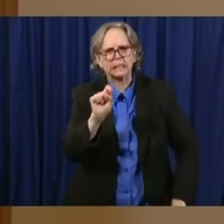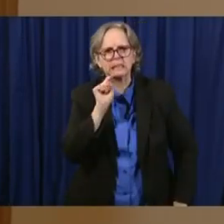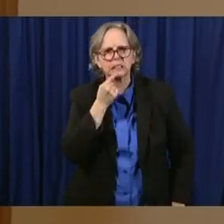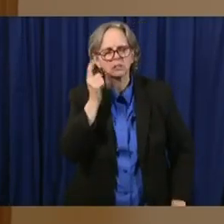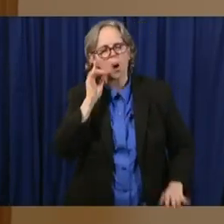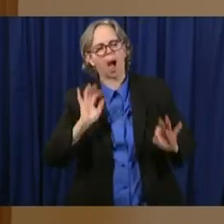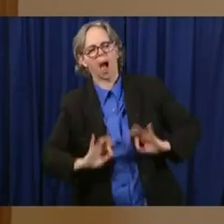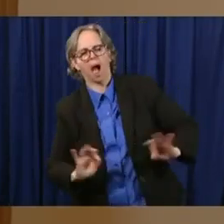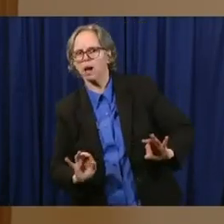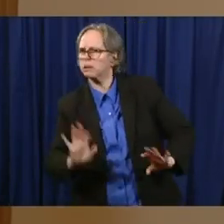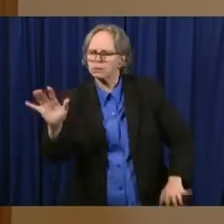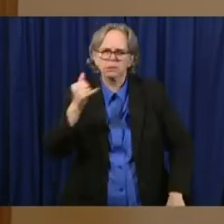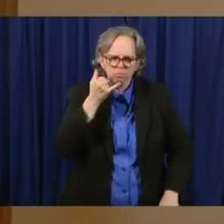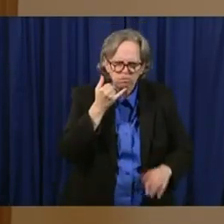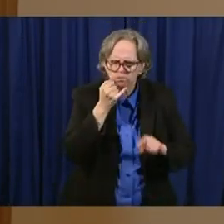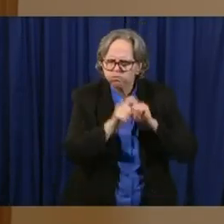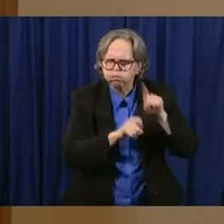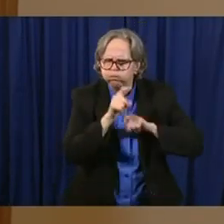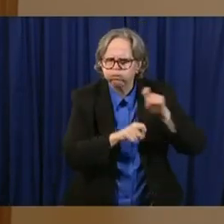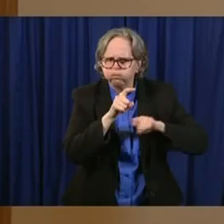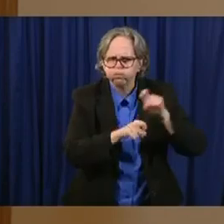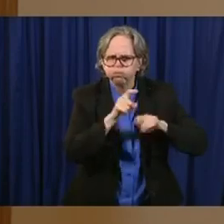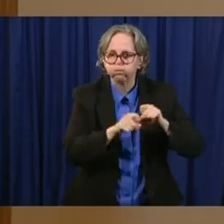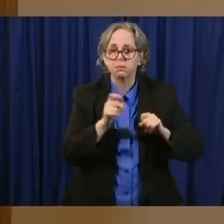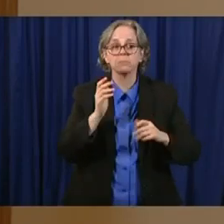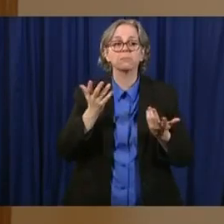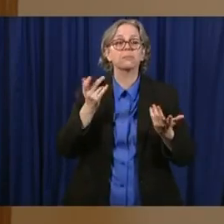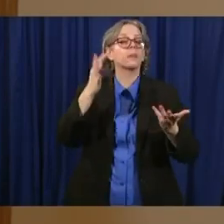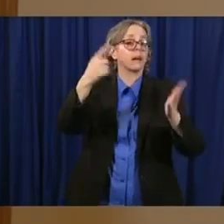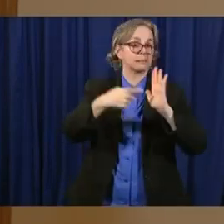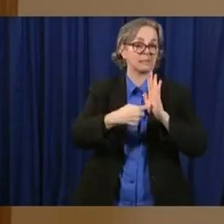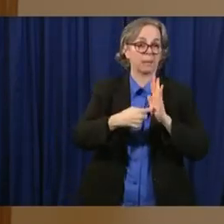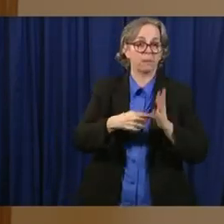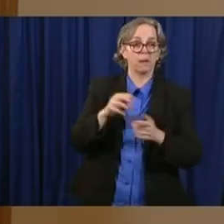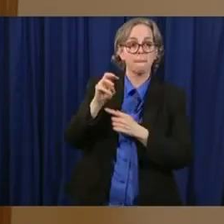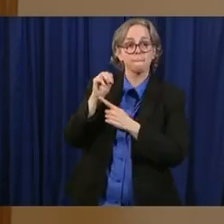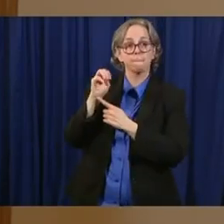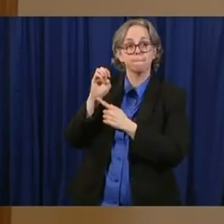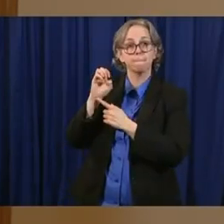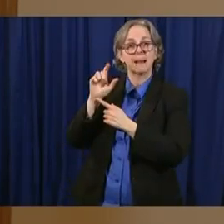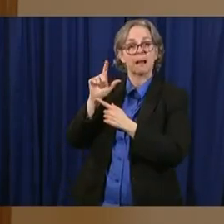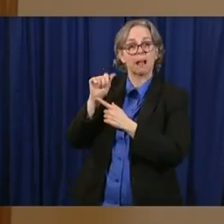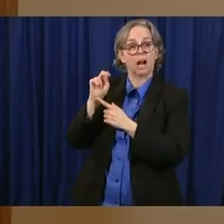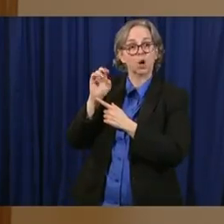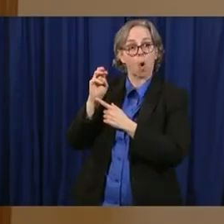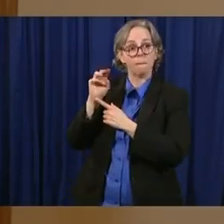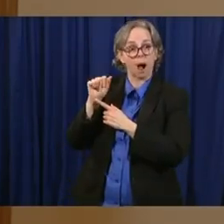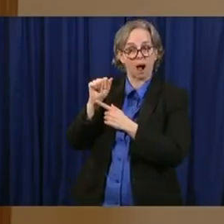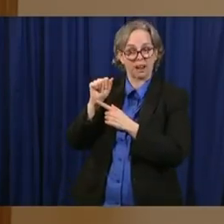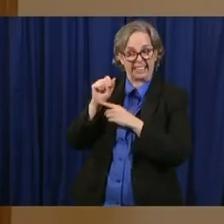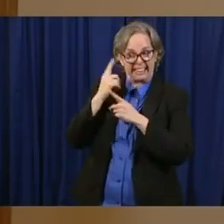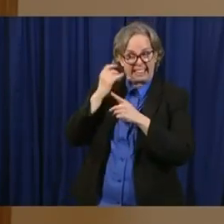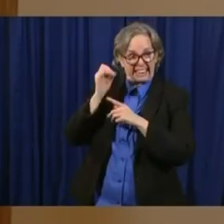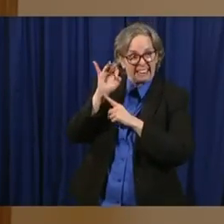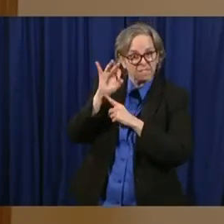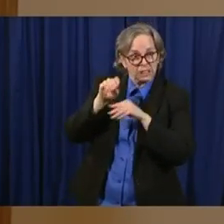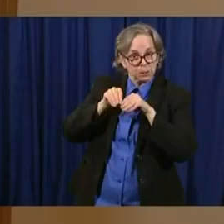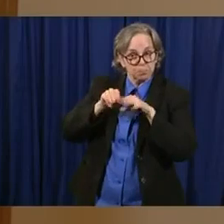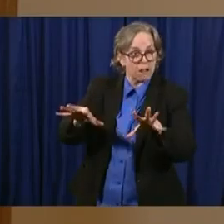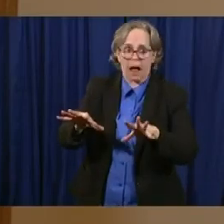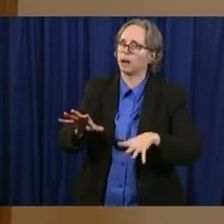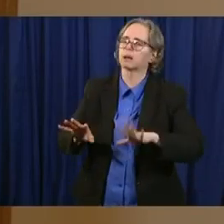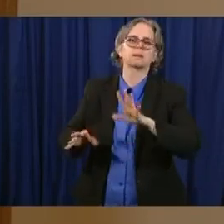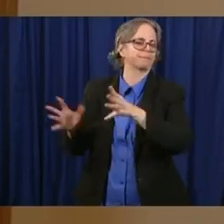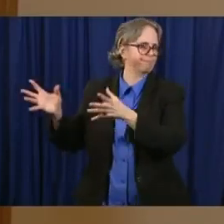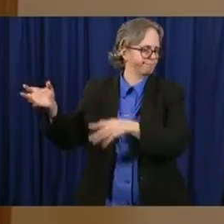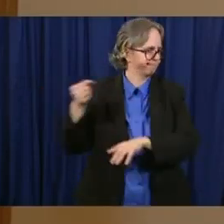it's a melanoma that's spreading. Of course, that's essential. Cosmetic surgery is not essential, but there is a wide range in